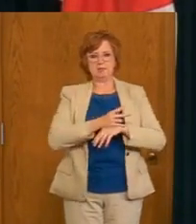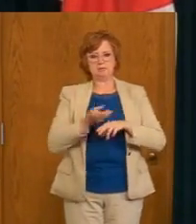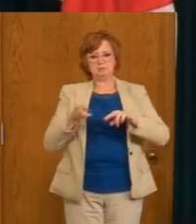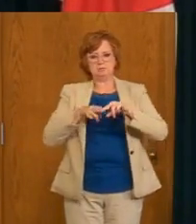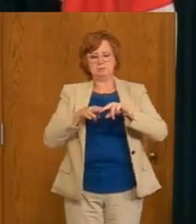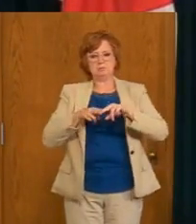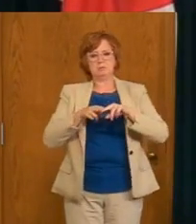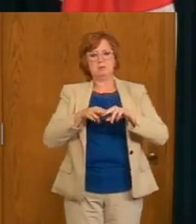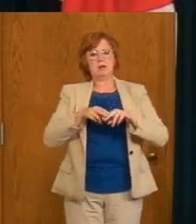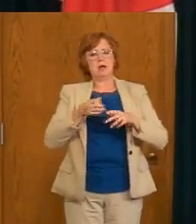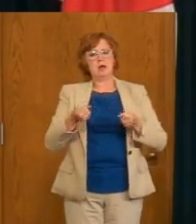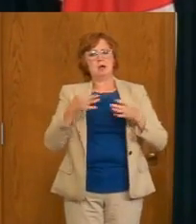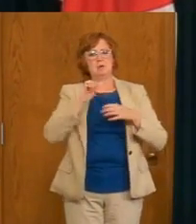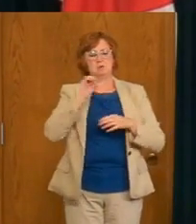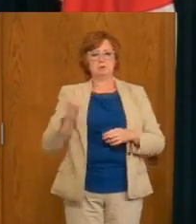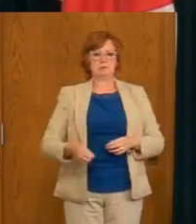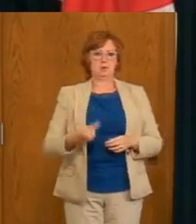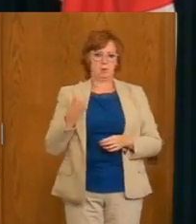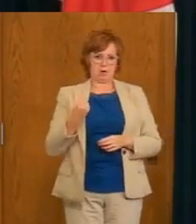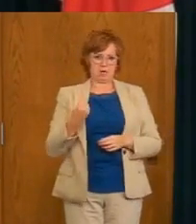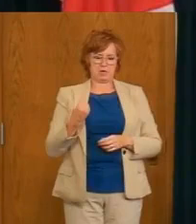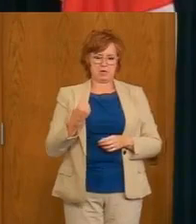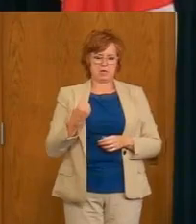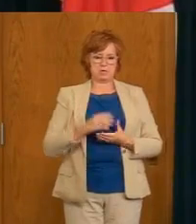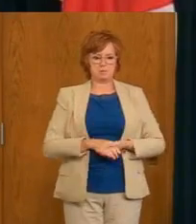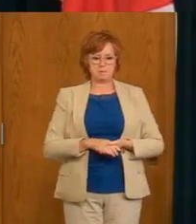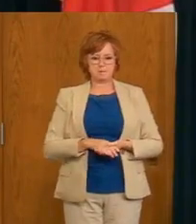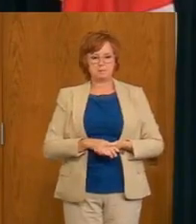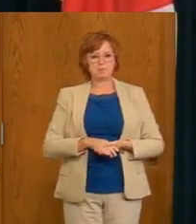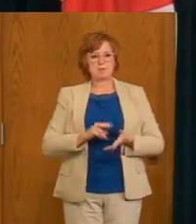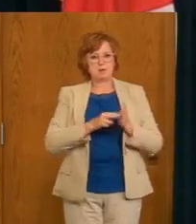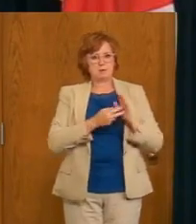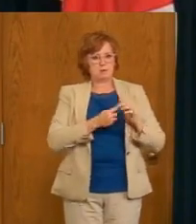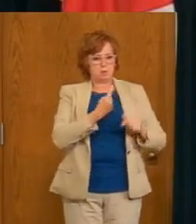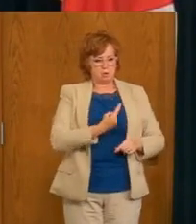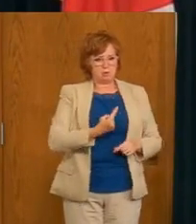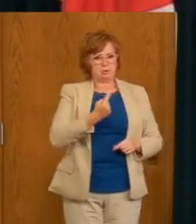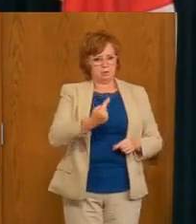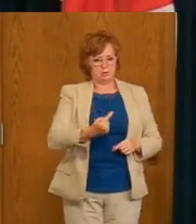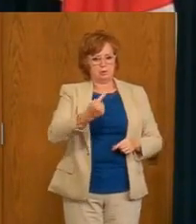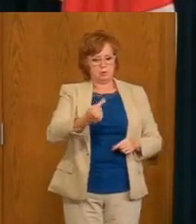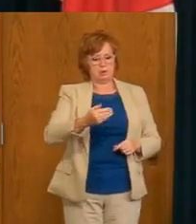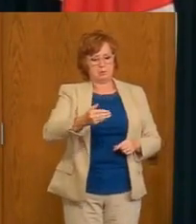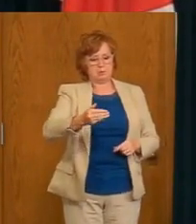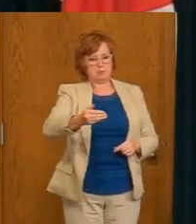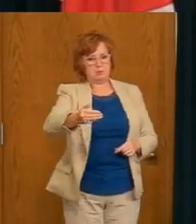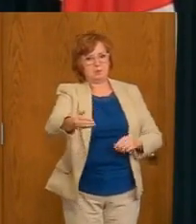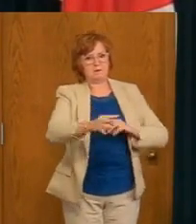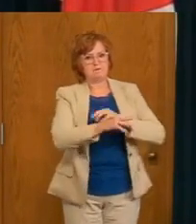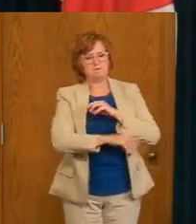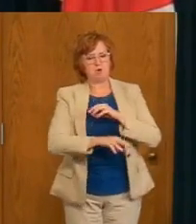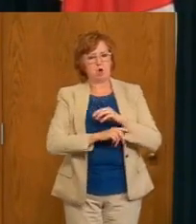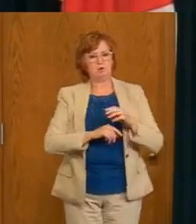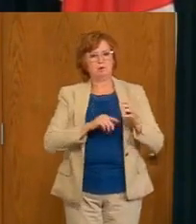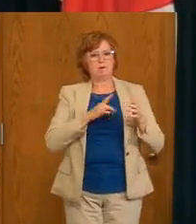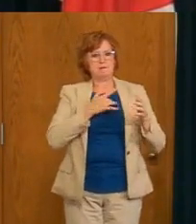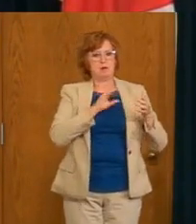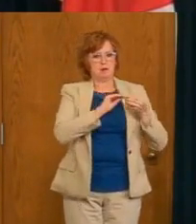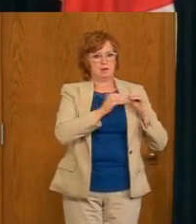more people get vaccinated. Why aren't we seeing something, or do you have something, I guess, planned that's more aggressive in